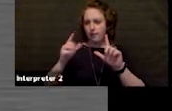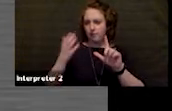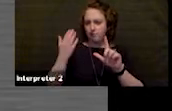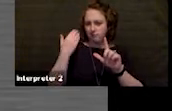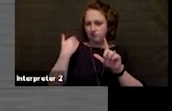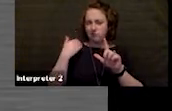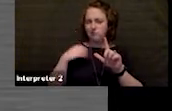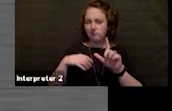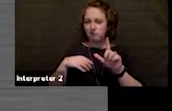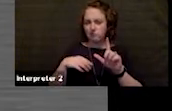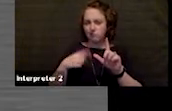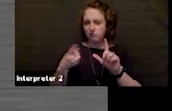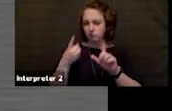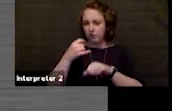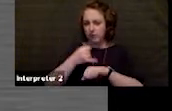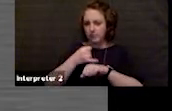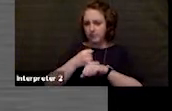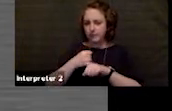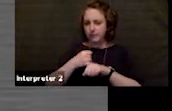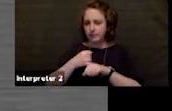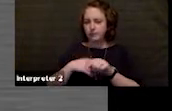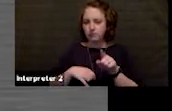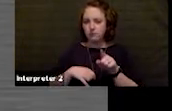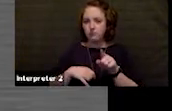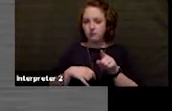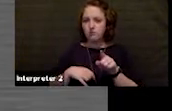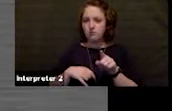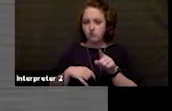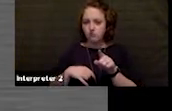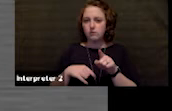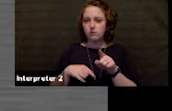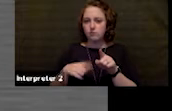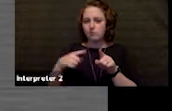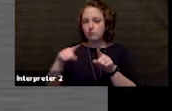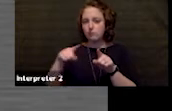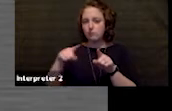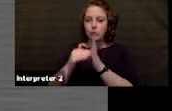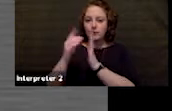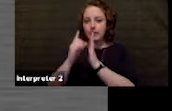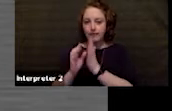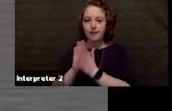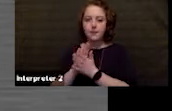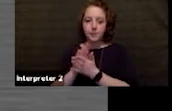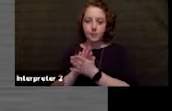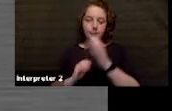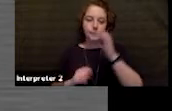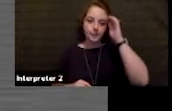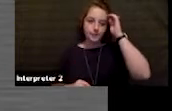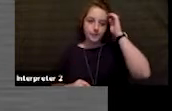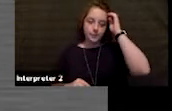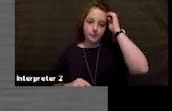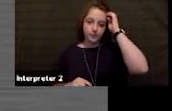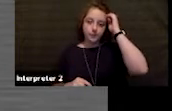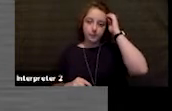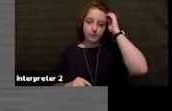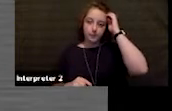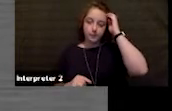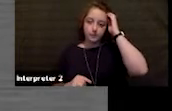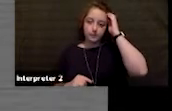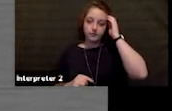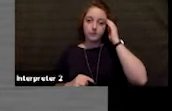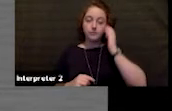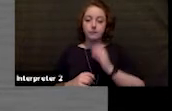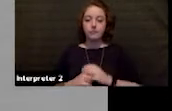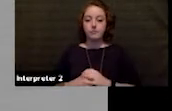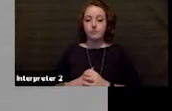the campuses as they were redesigning a school. And so ultimately that's, I